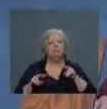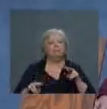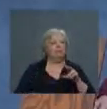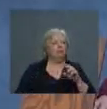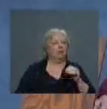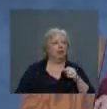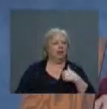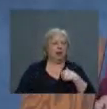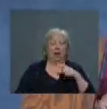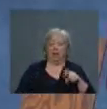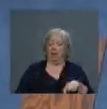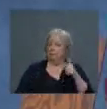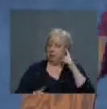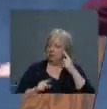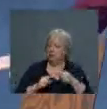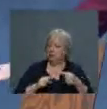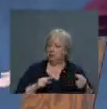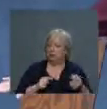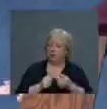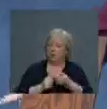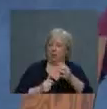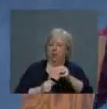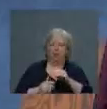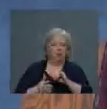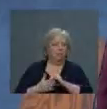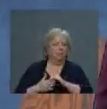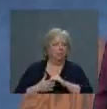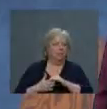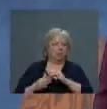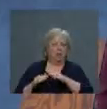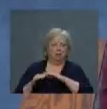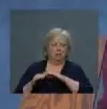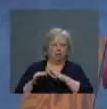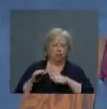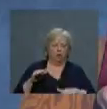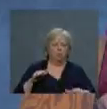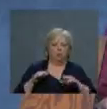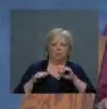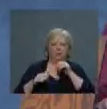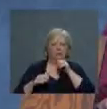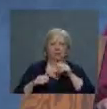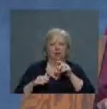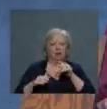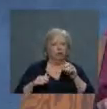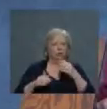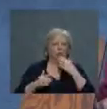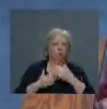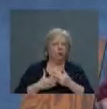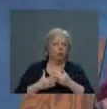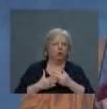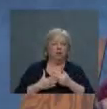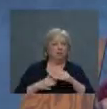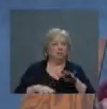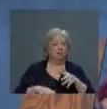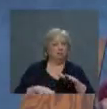to disagree with them. That drop-off's not 2 foot. I grew up jumping off that